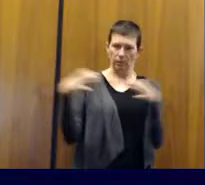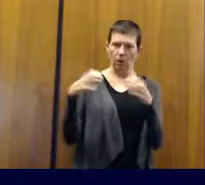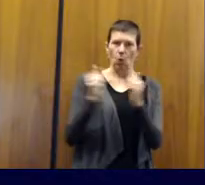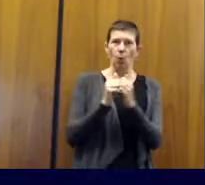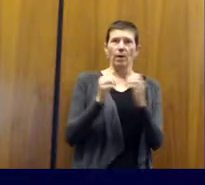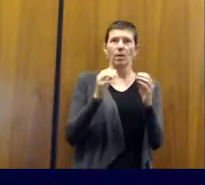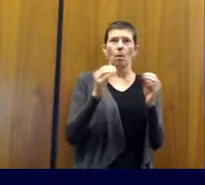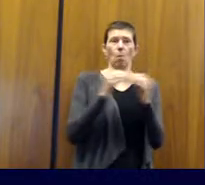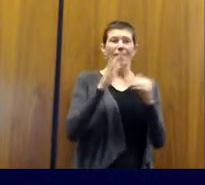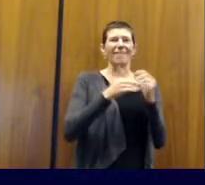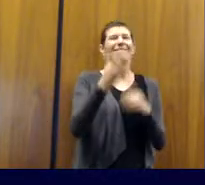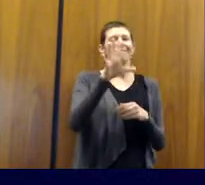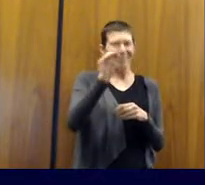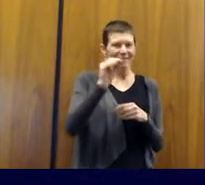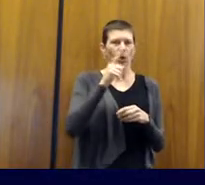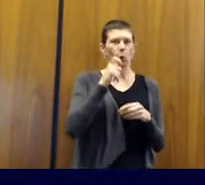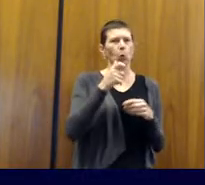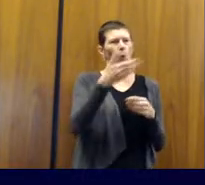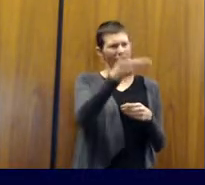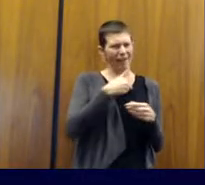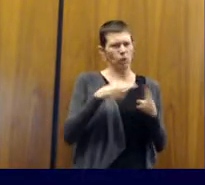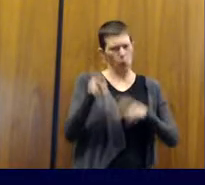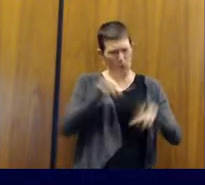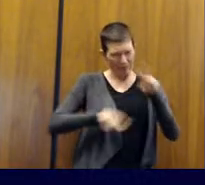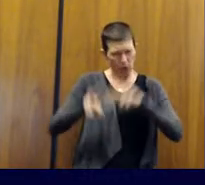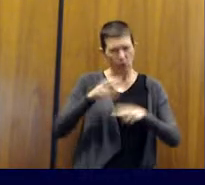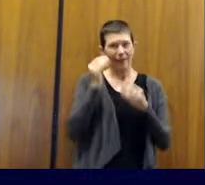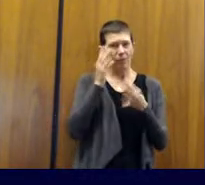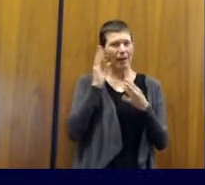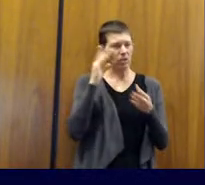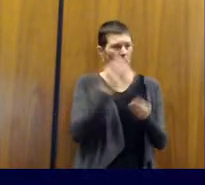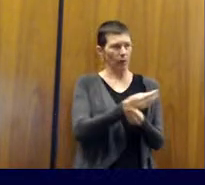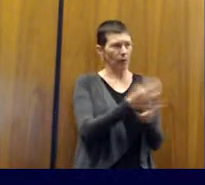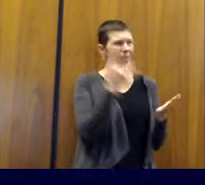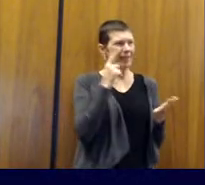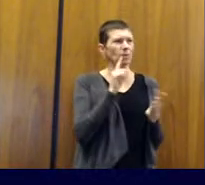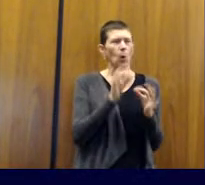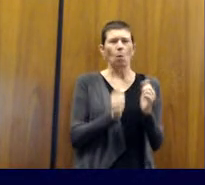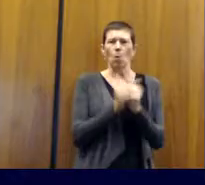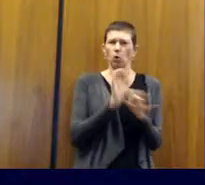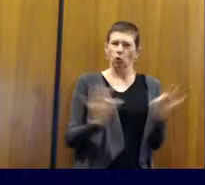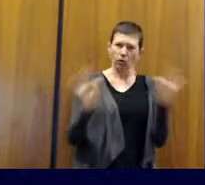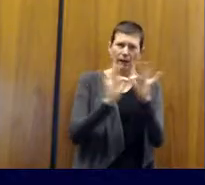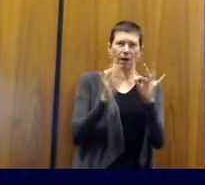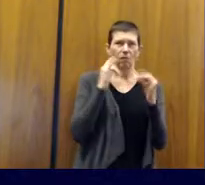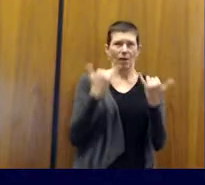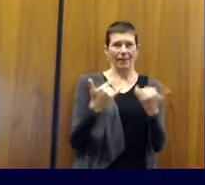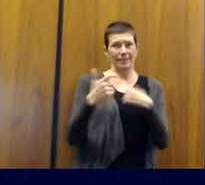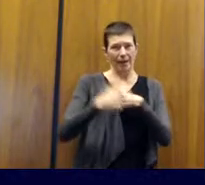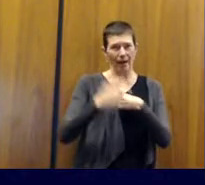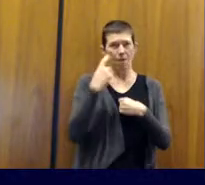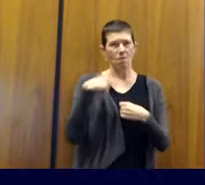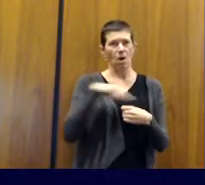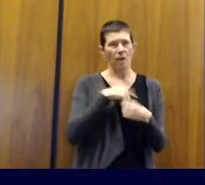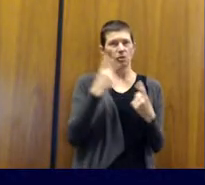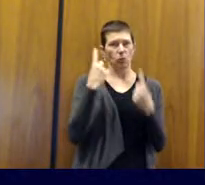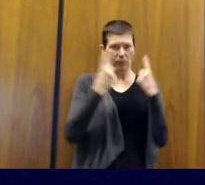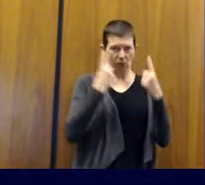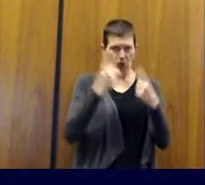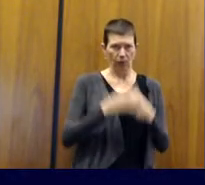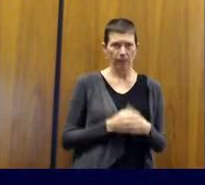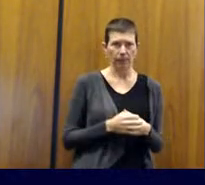invited to review this information. We've provided you what we think is most critical at this time for us to